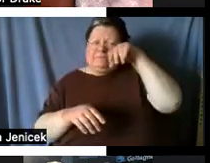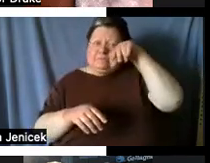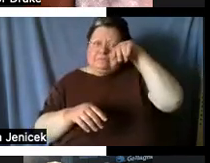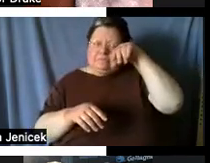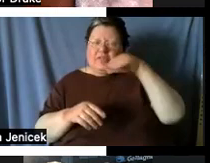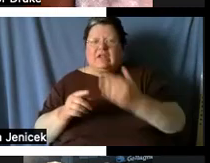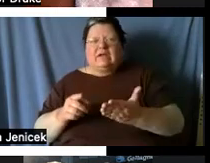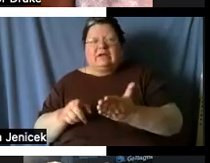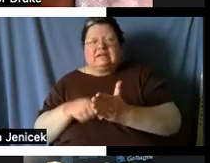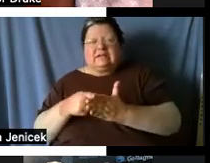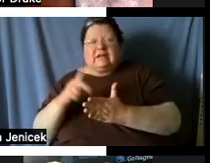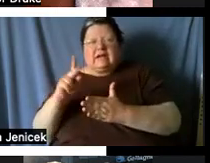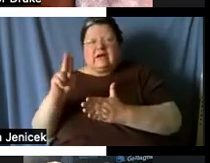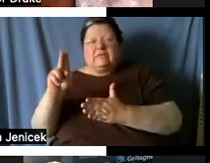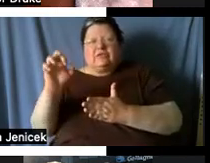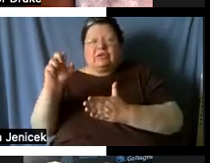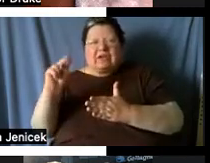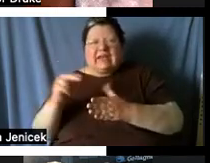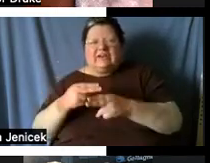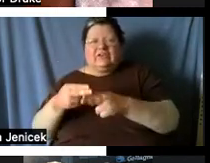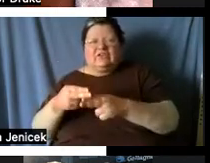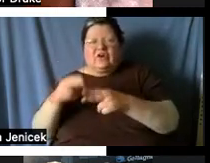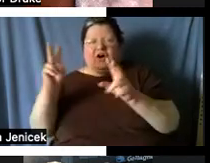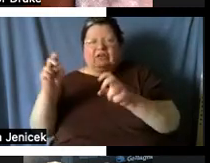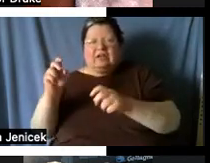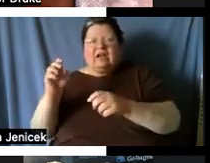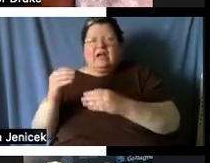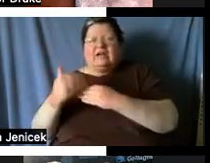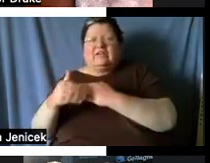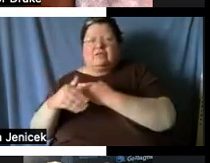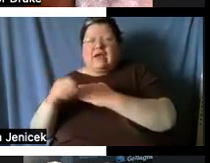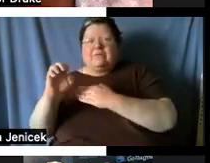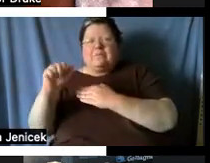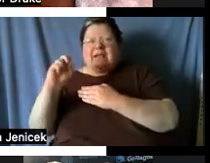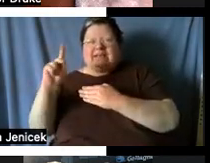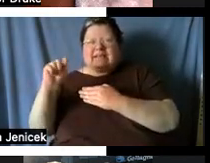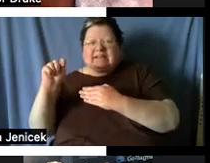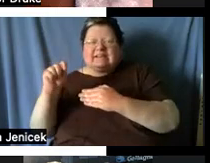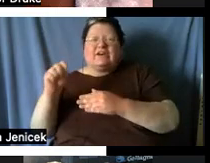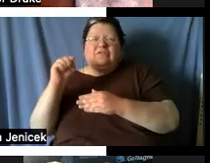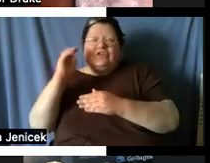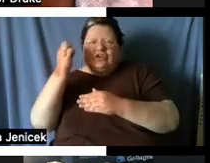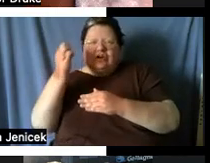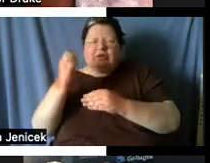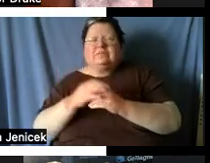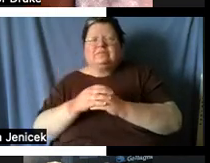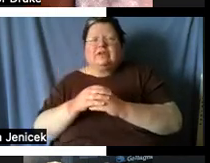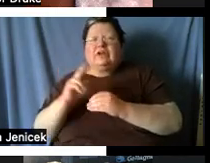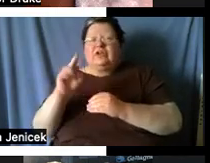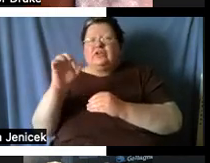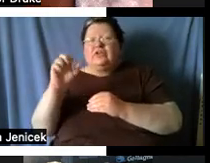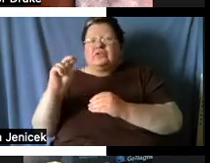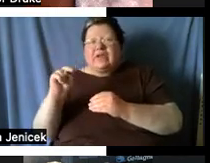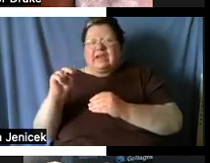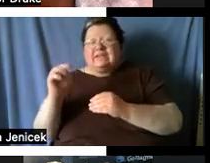Sometimes Ukraine has been called the breadbasket of Europe. So Ukraine typically puts out good